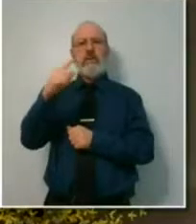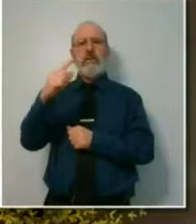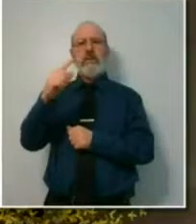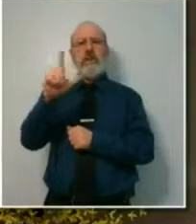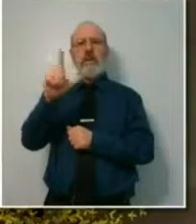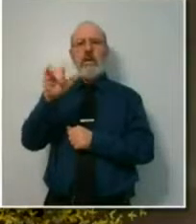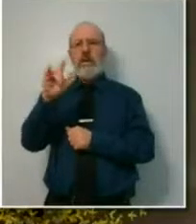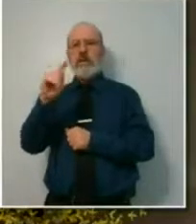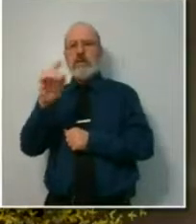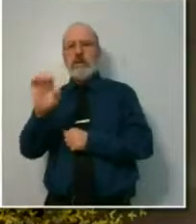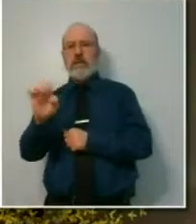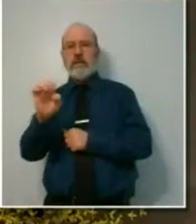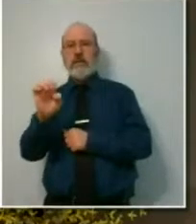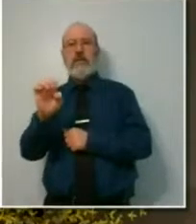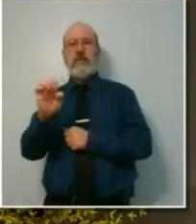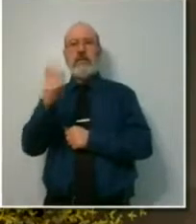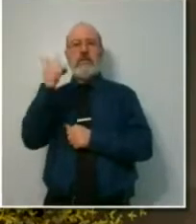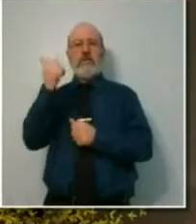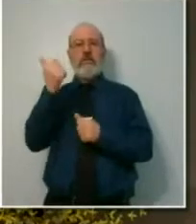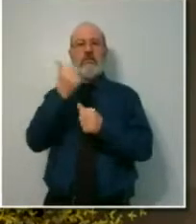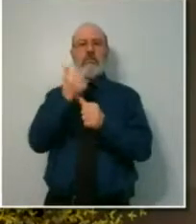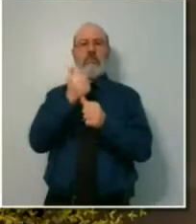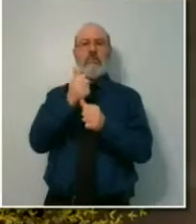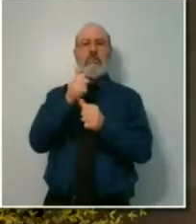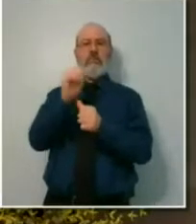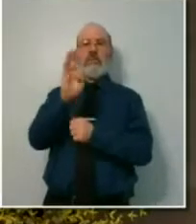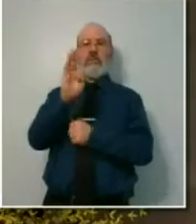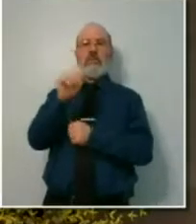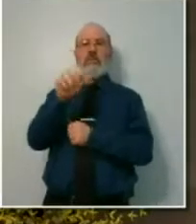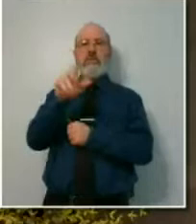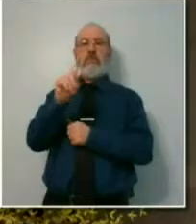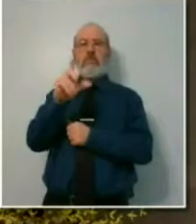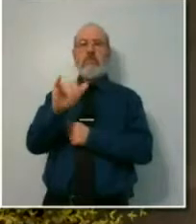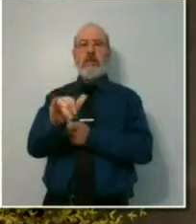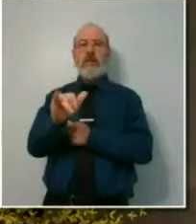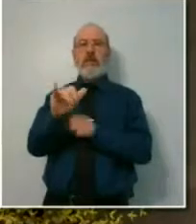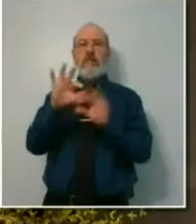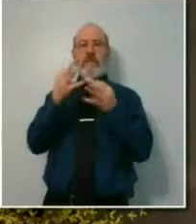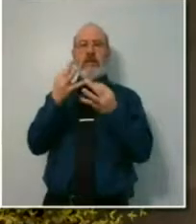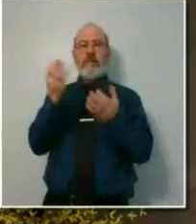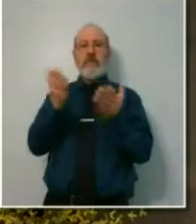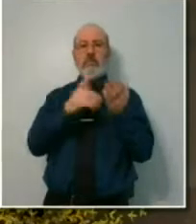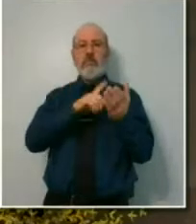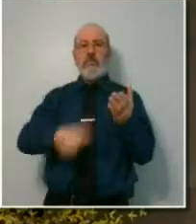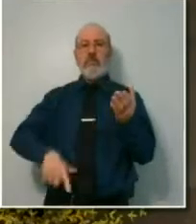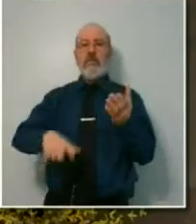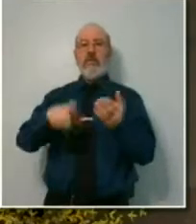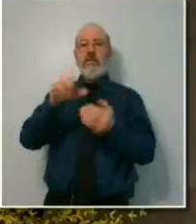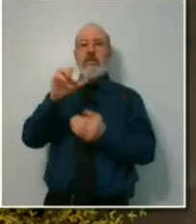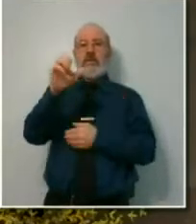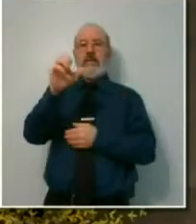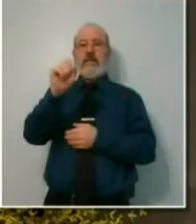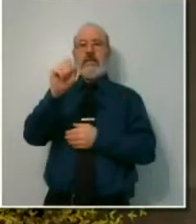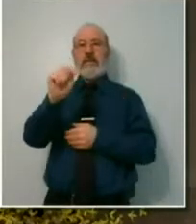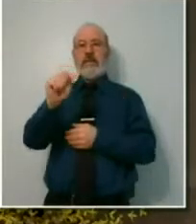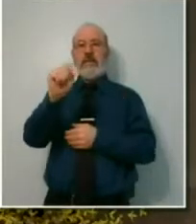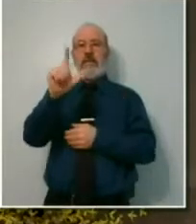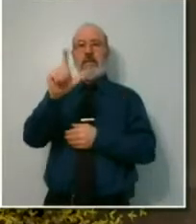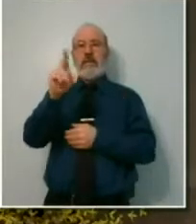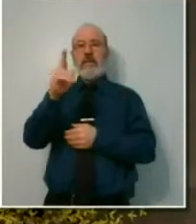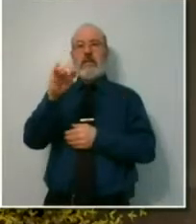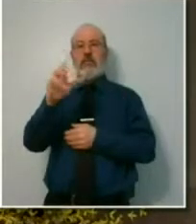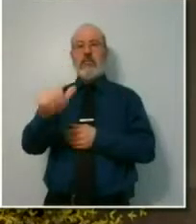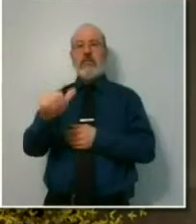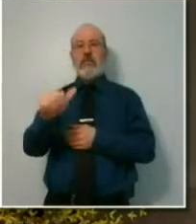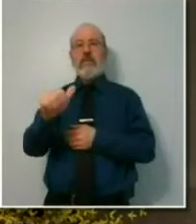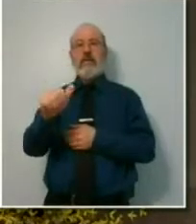supporting the Bartley family who served the Lord in St. Lucia, and the Littles served the Lord there in a town called McCood, and they